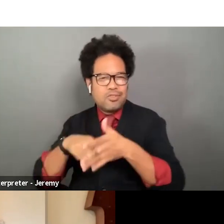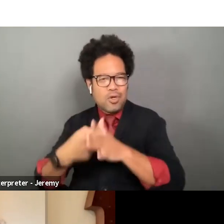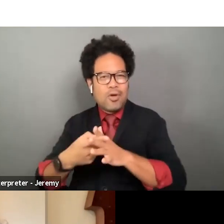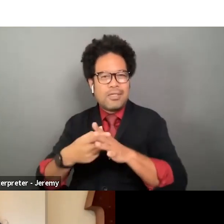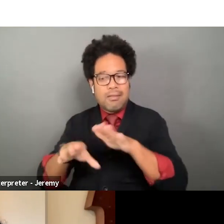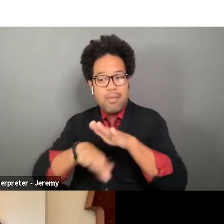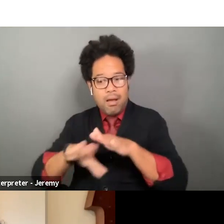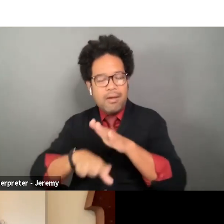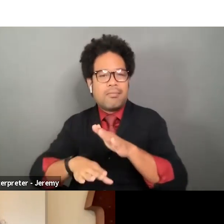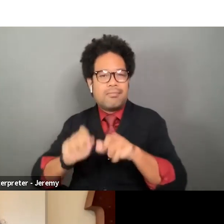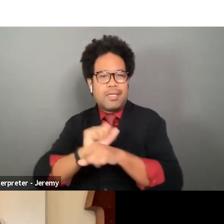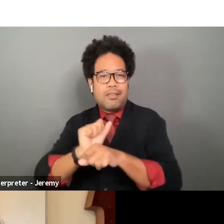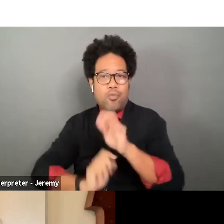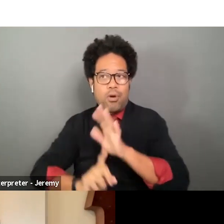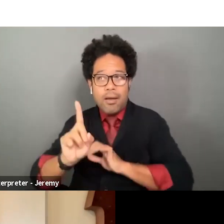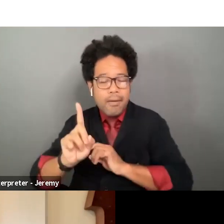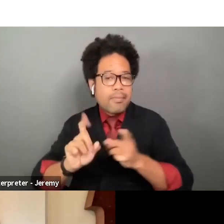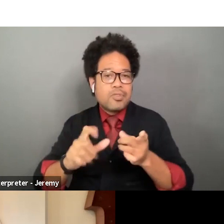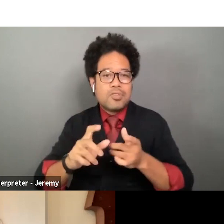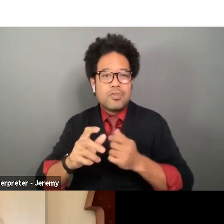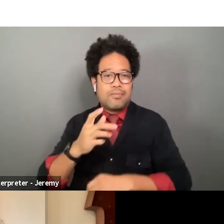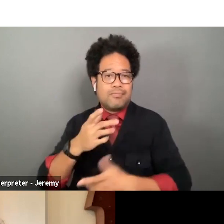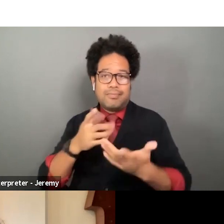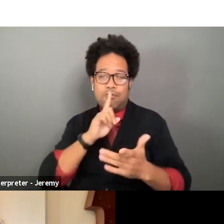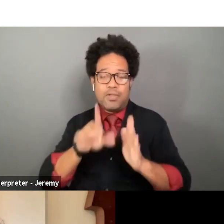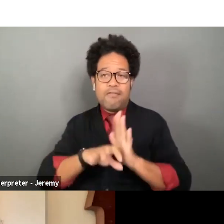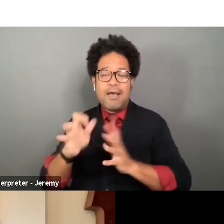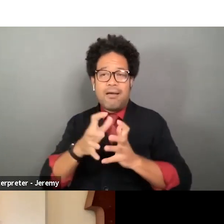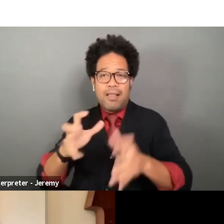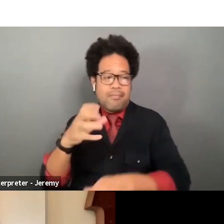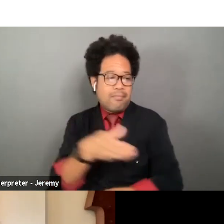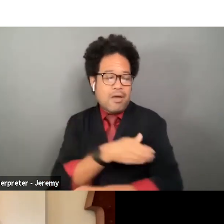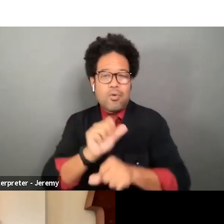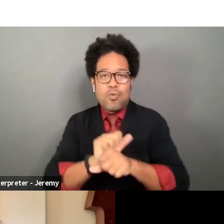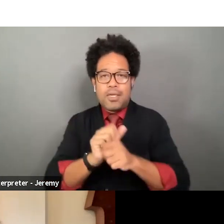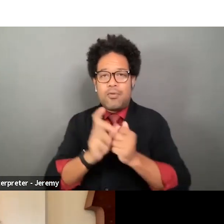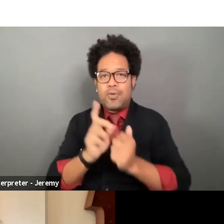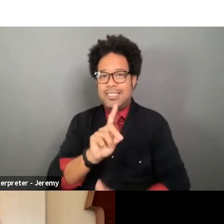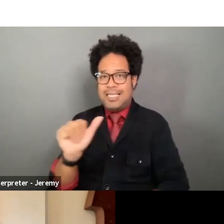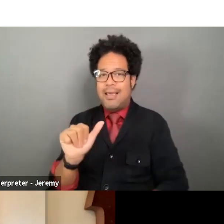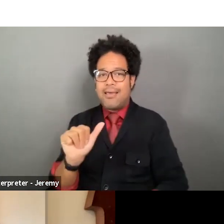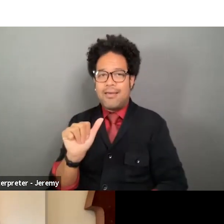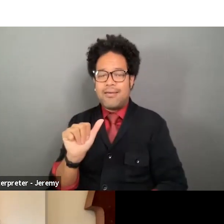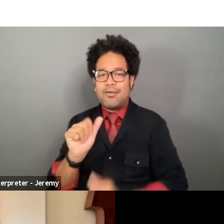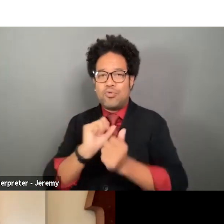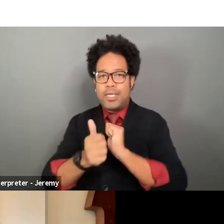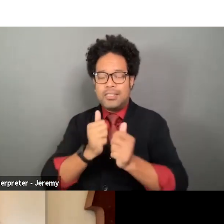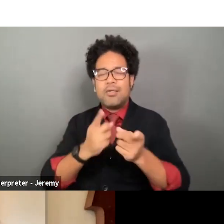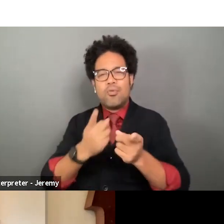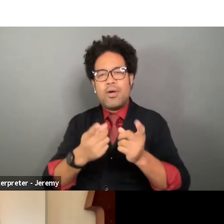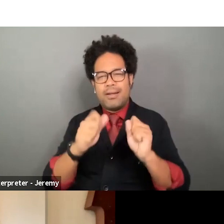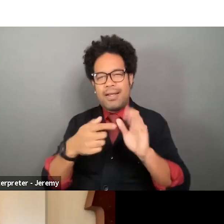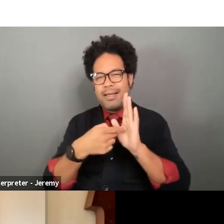up. I found a lot of power working on district attorneys races. I think one great example I can share is I worked